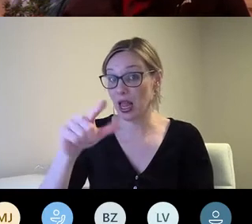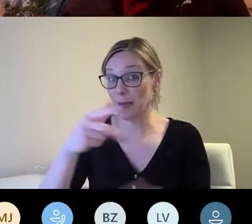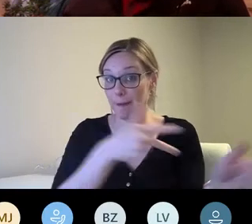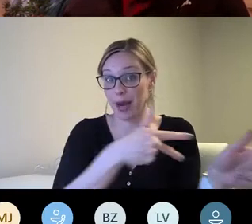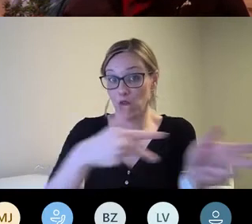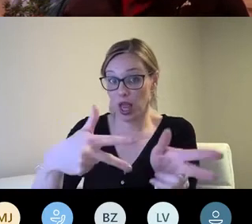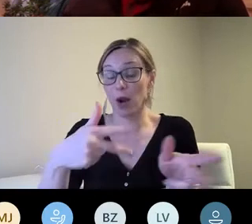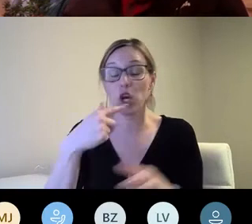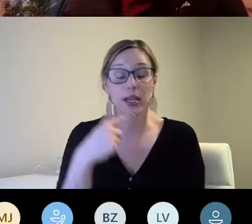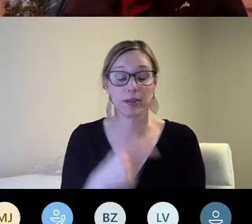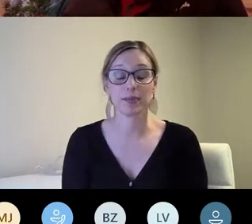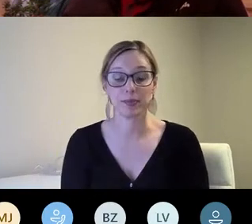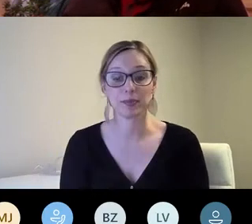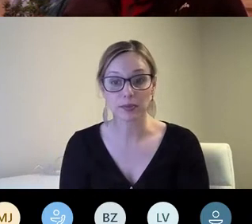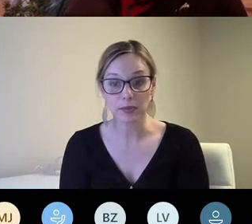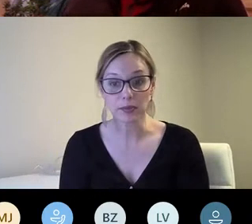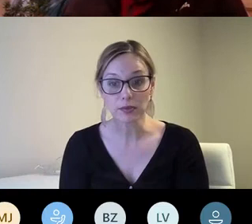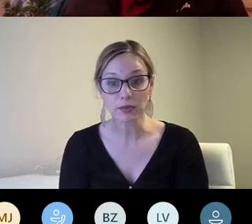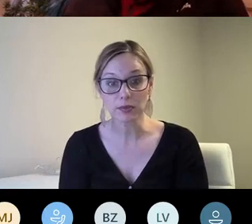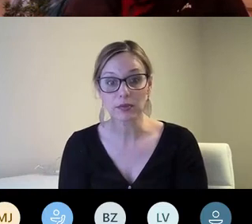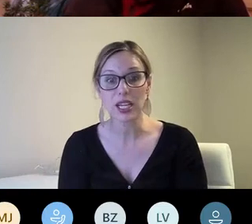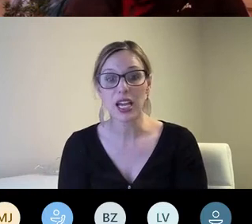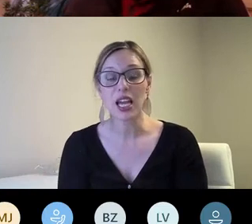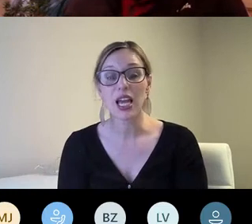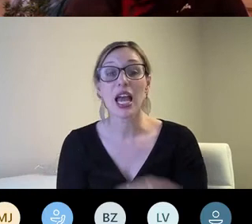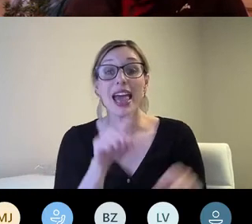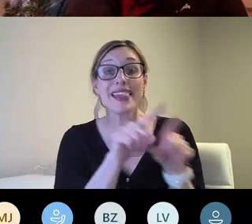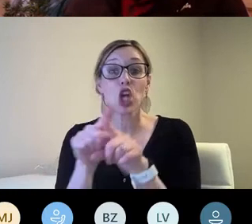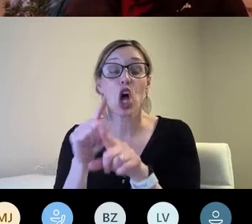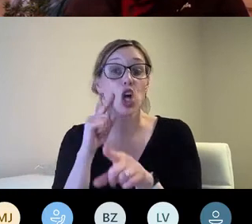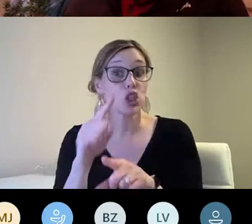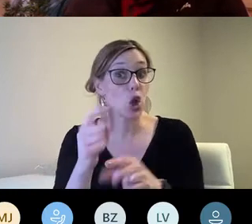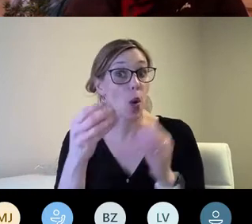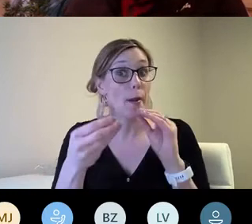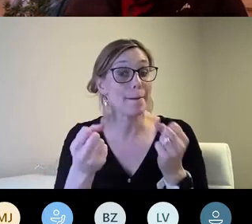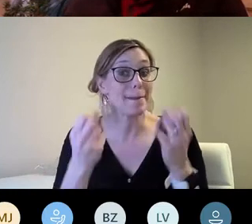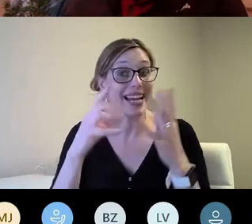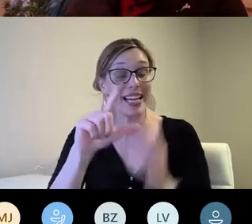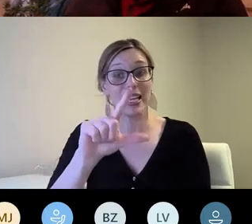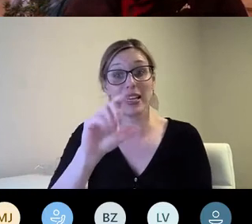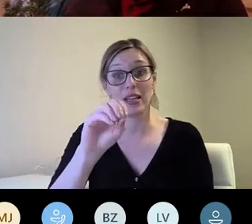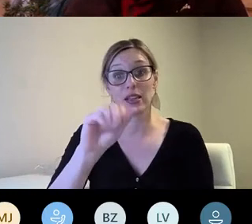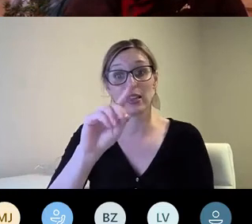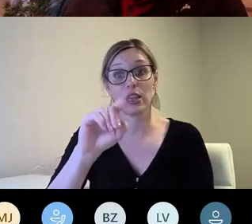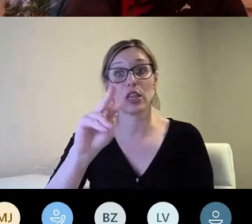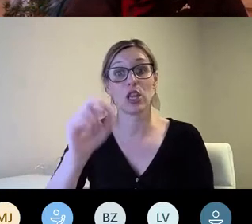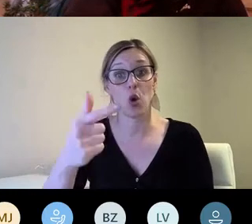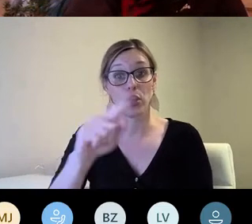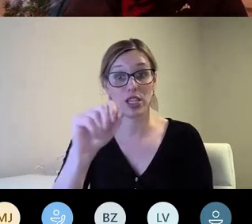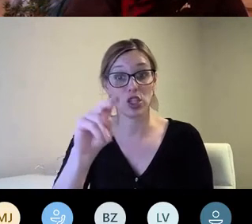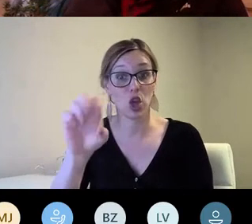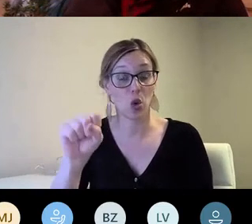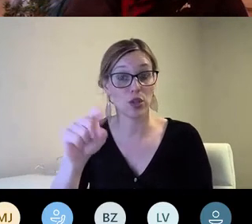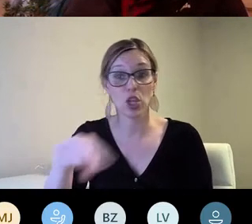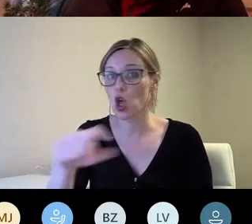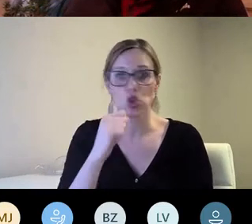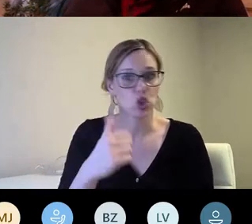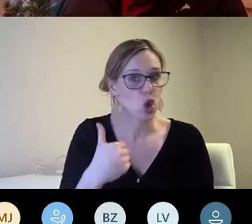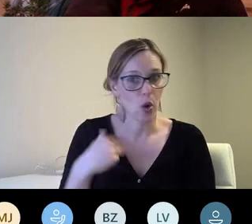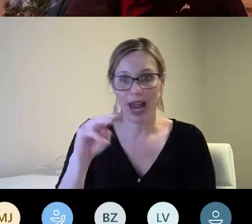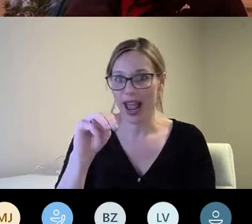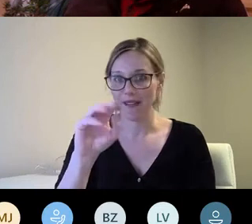there are also a number of loading zones that aren't metered, so that's also part of the consideration. I